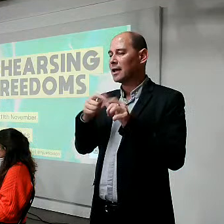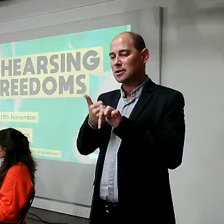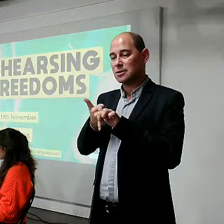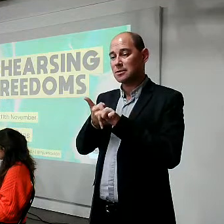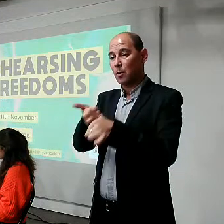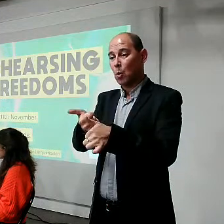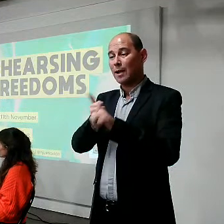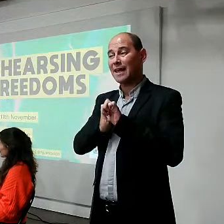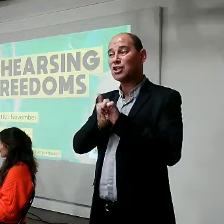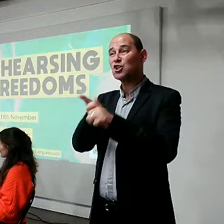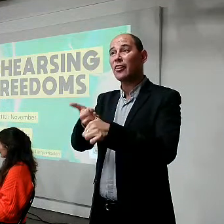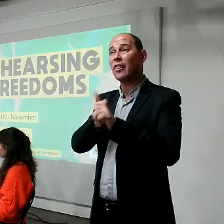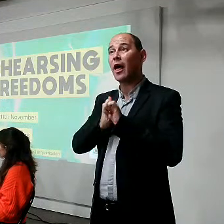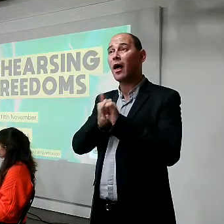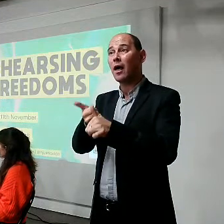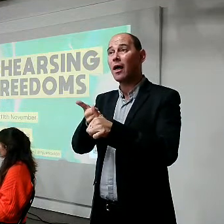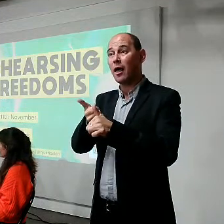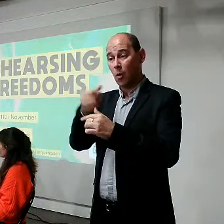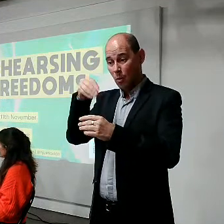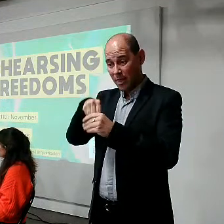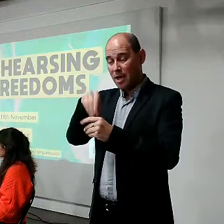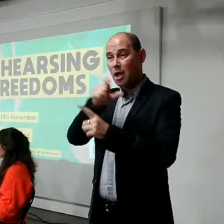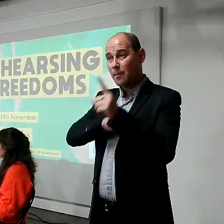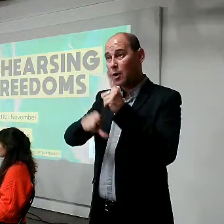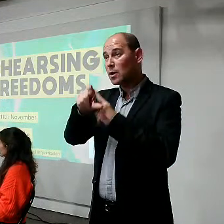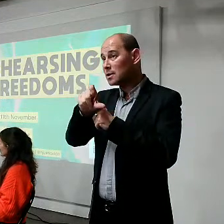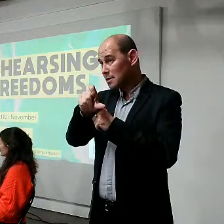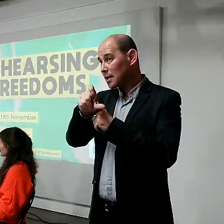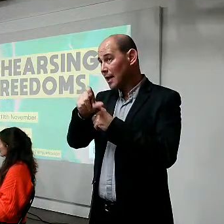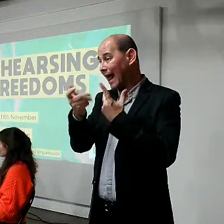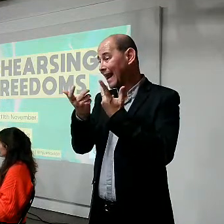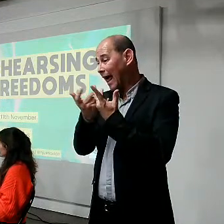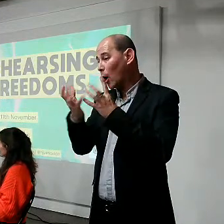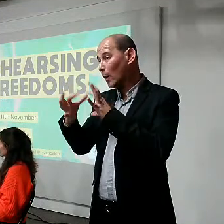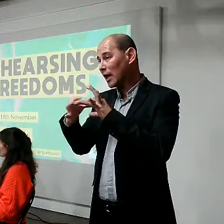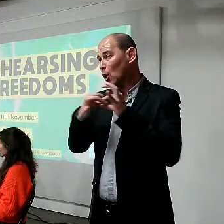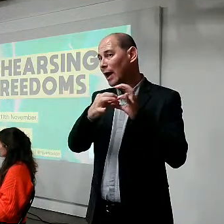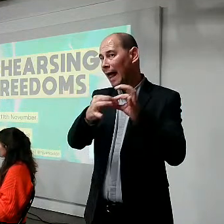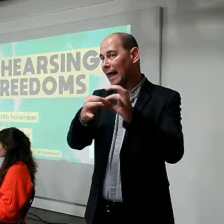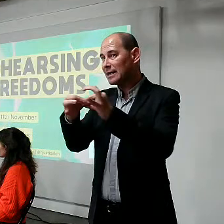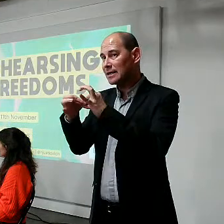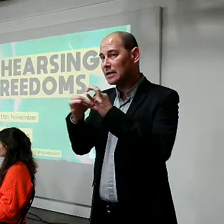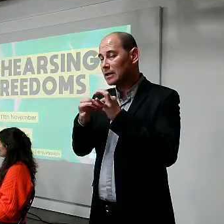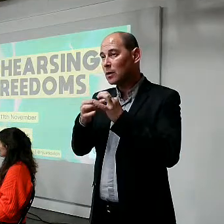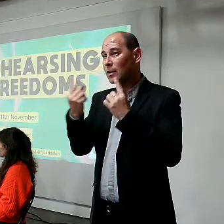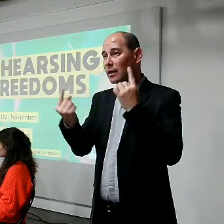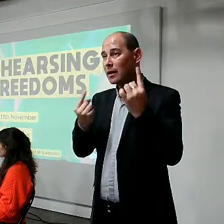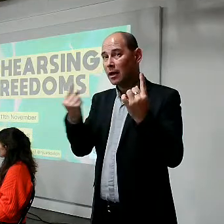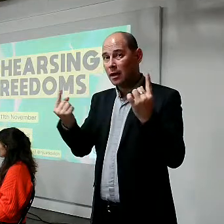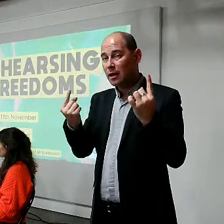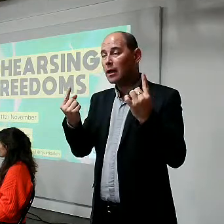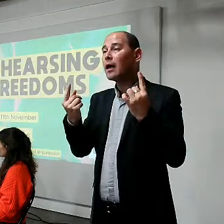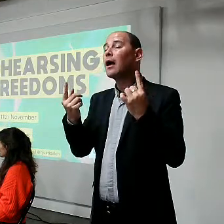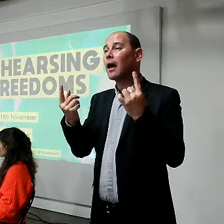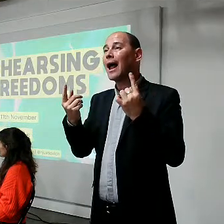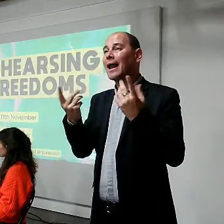support each other in community, and that we connect with others and we encourage that. We encourage leaning